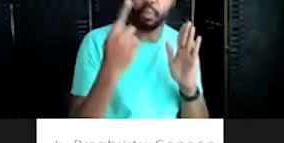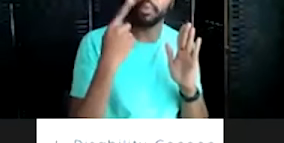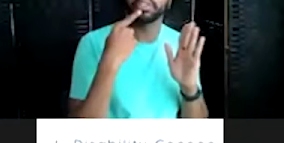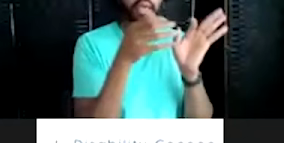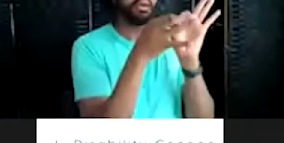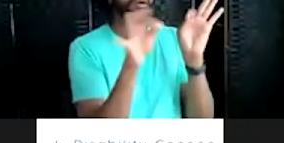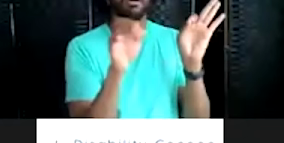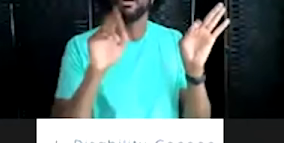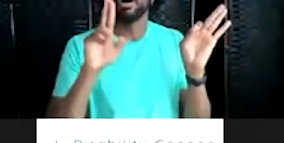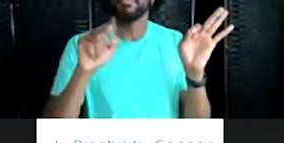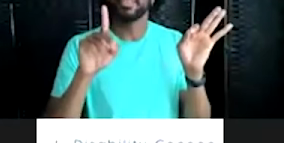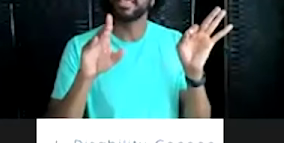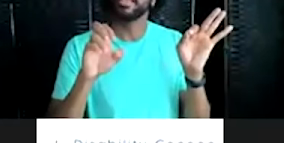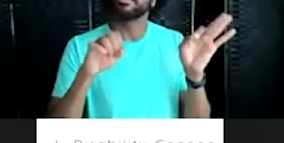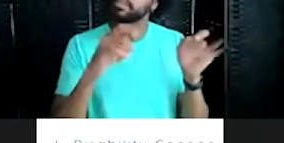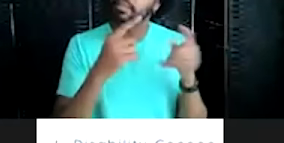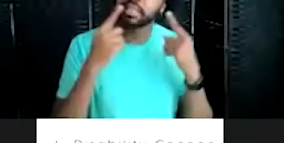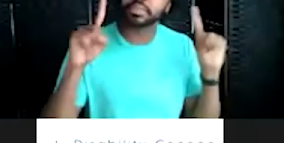say, Alexa, good morning.